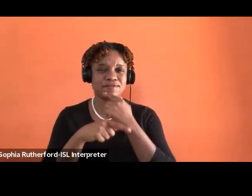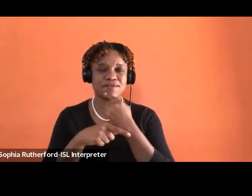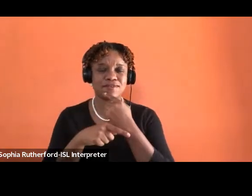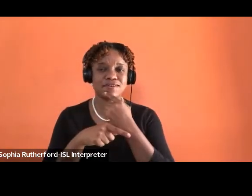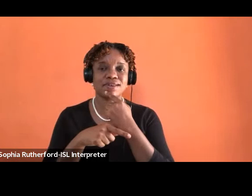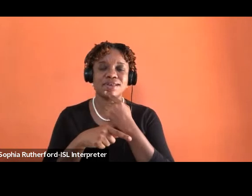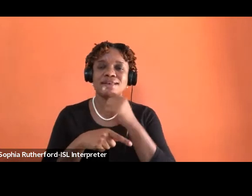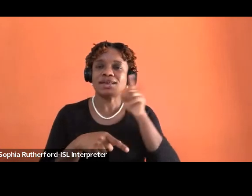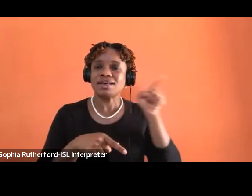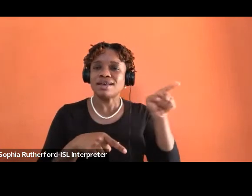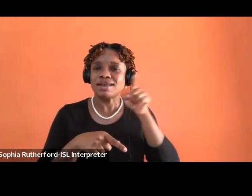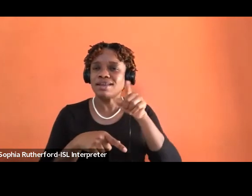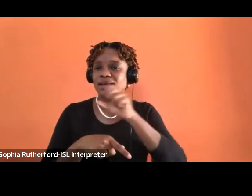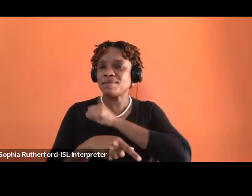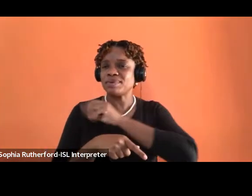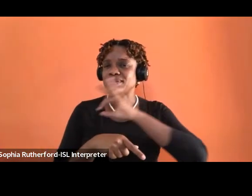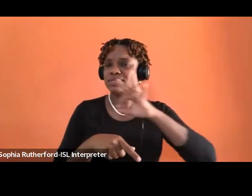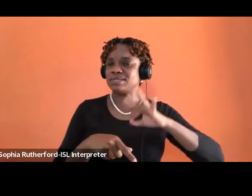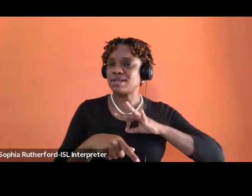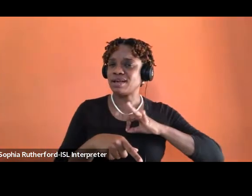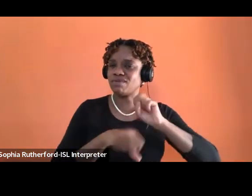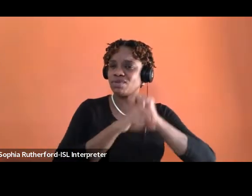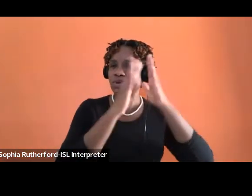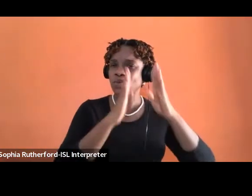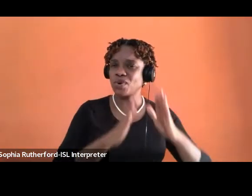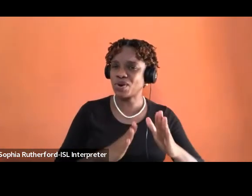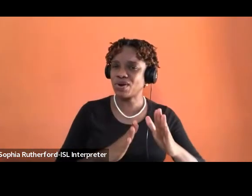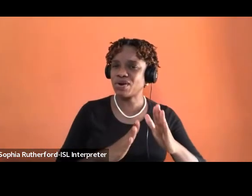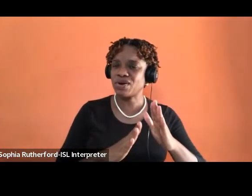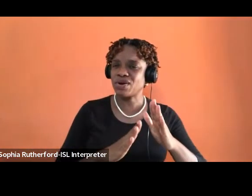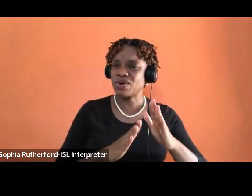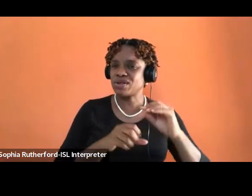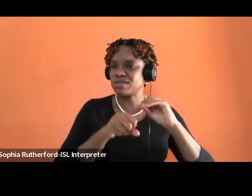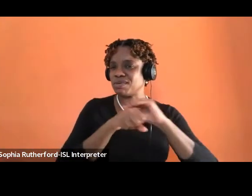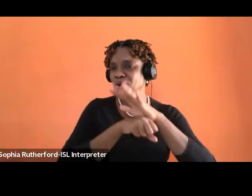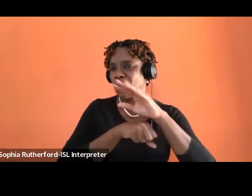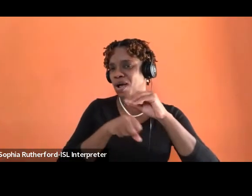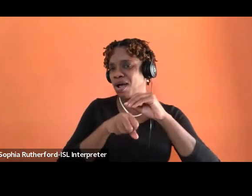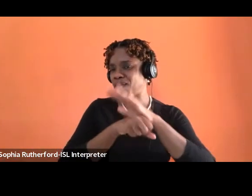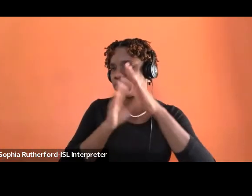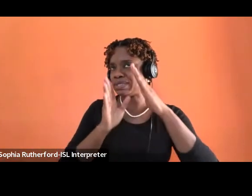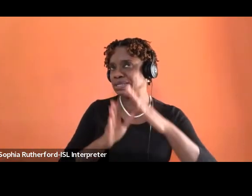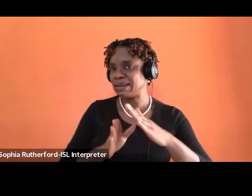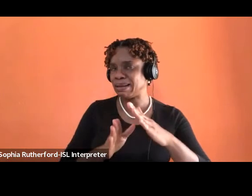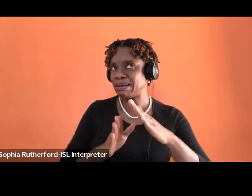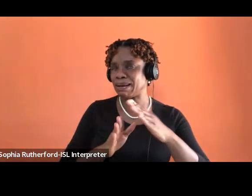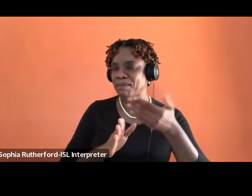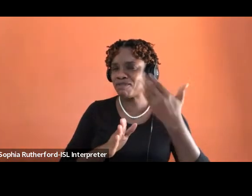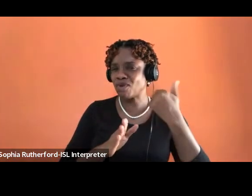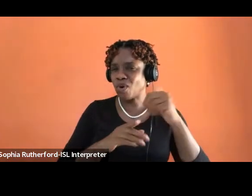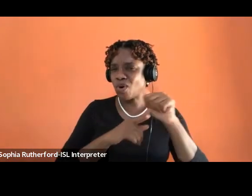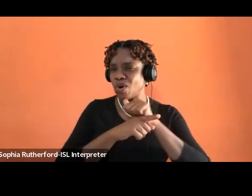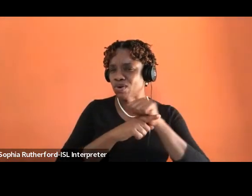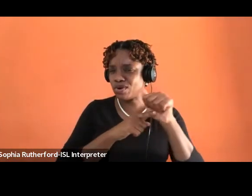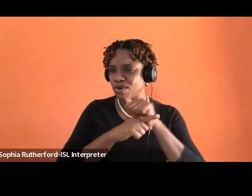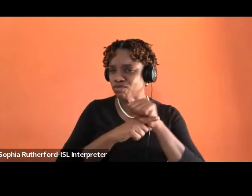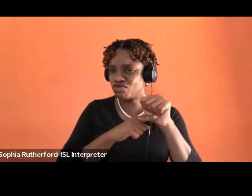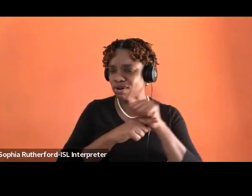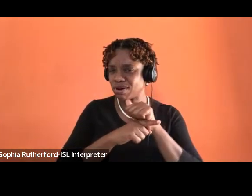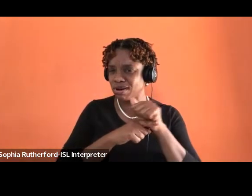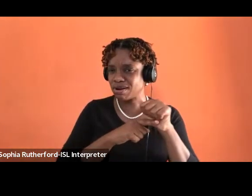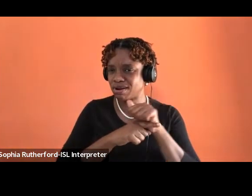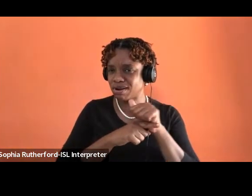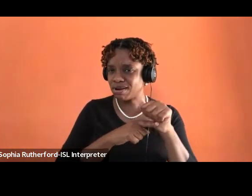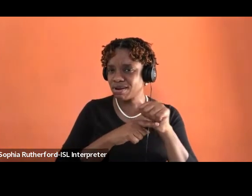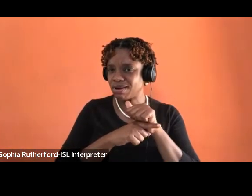employed to provide this level of assistance were sensitized or trained as to how to take into